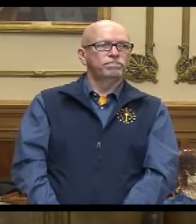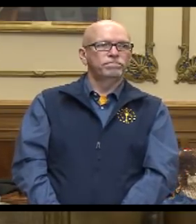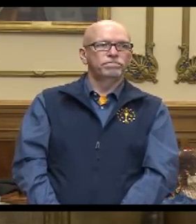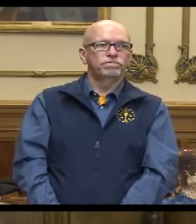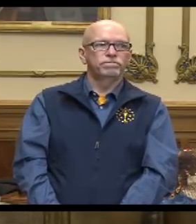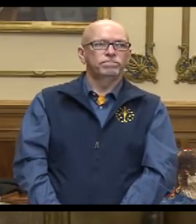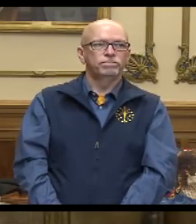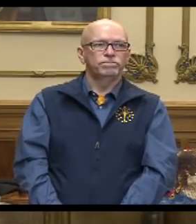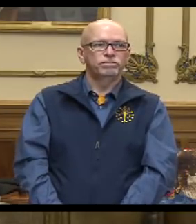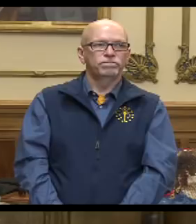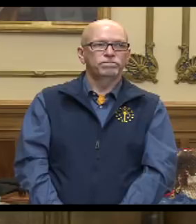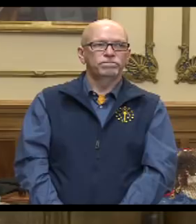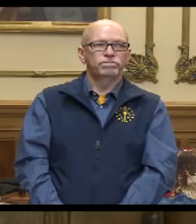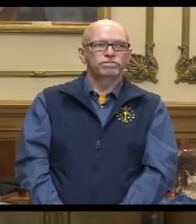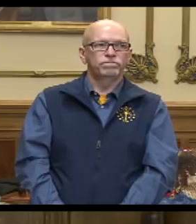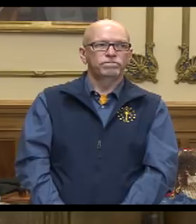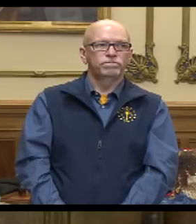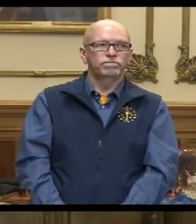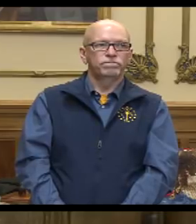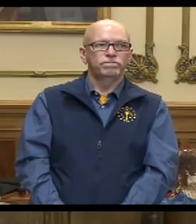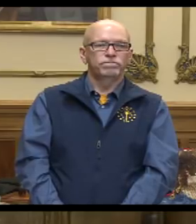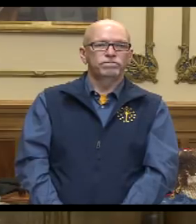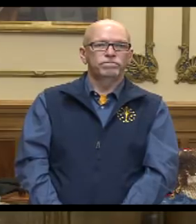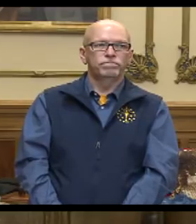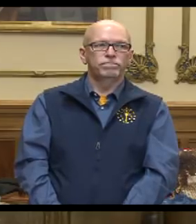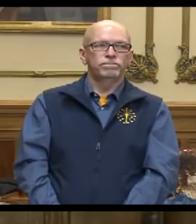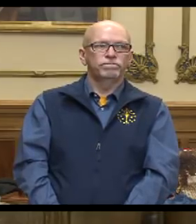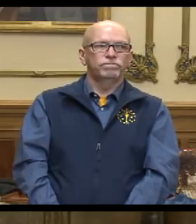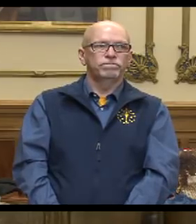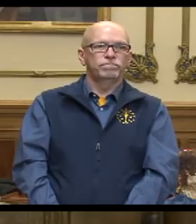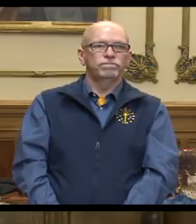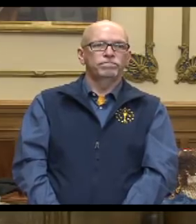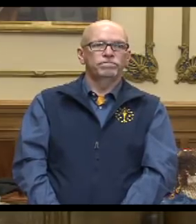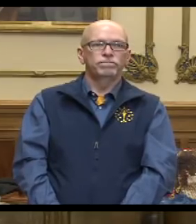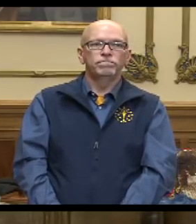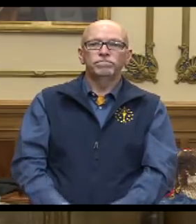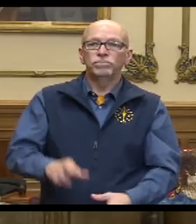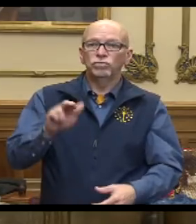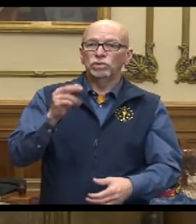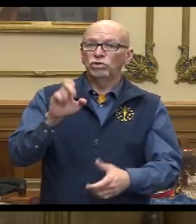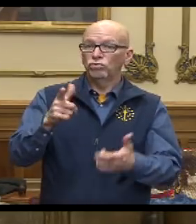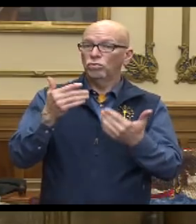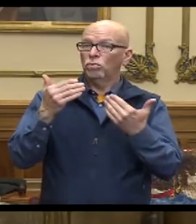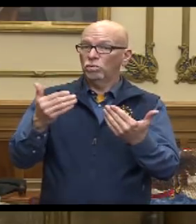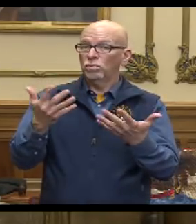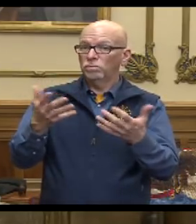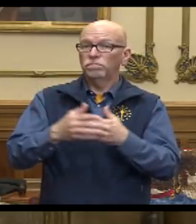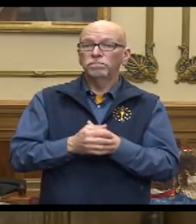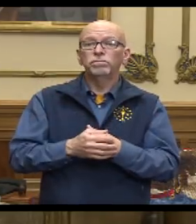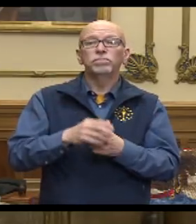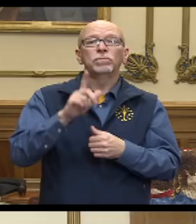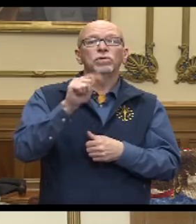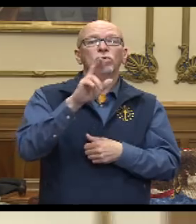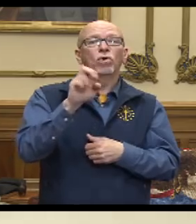We're going to open up to questions. Okay. All right, Rachel, you want to jump right in it? Lauren Chapman, Indiana